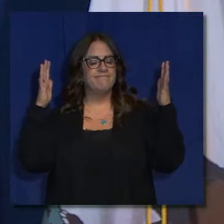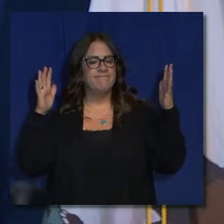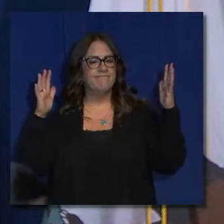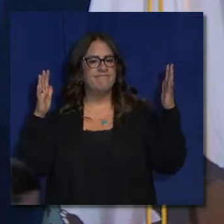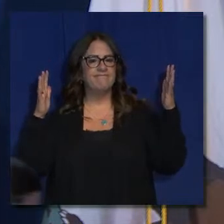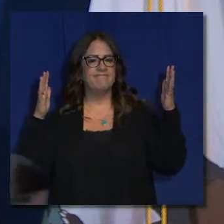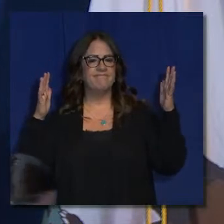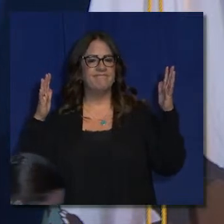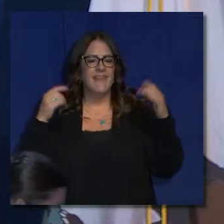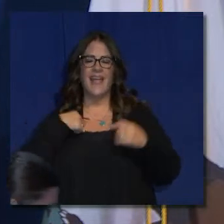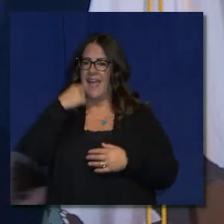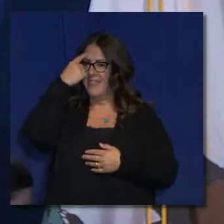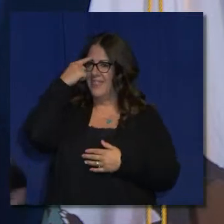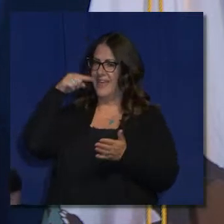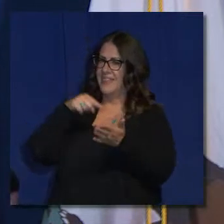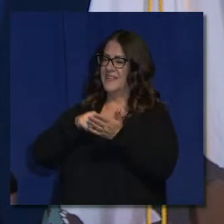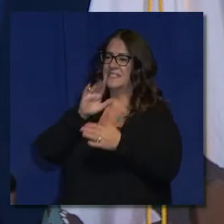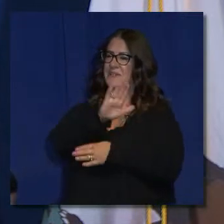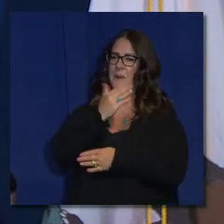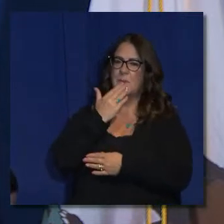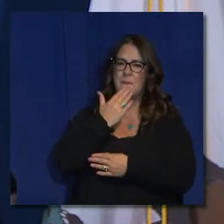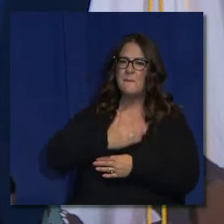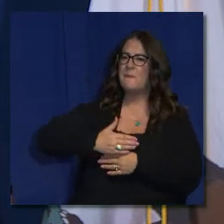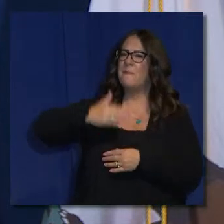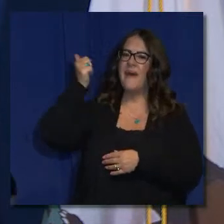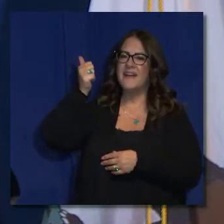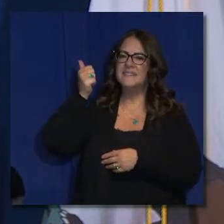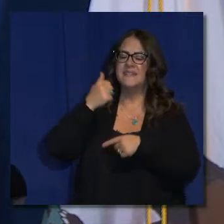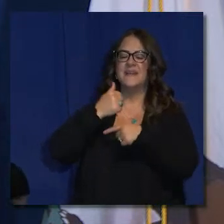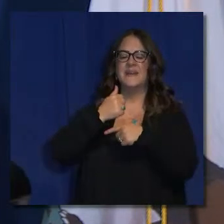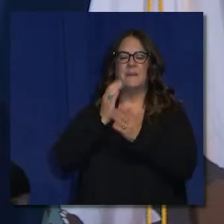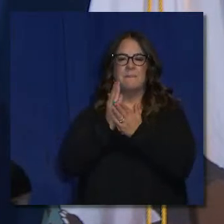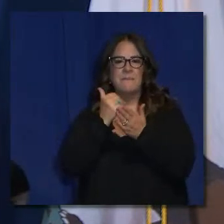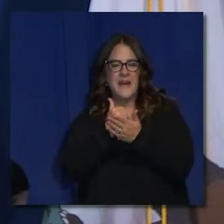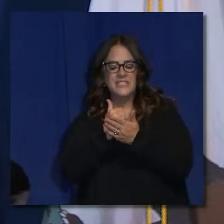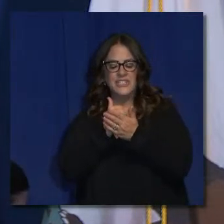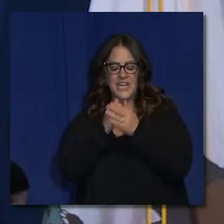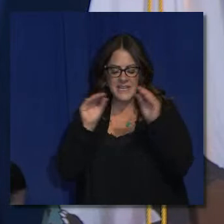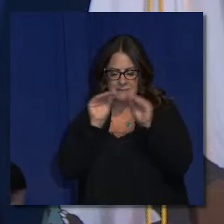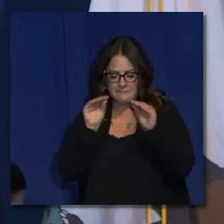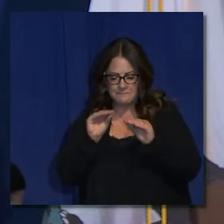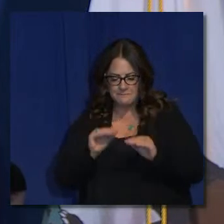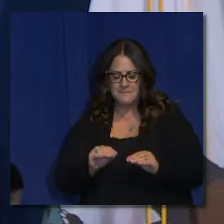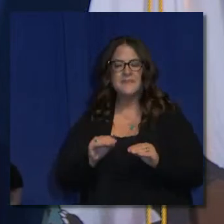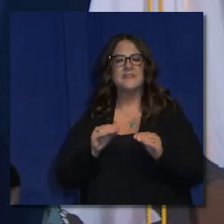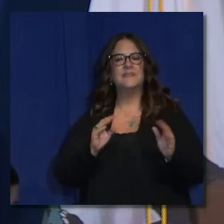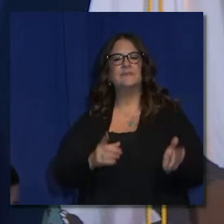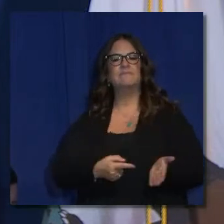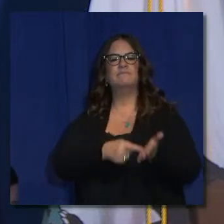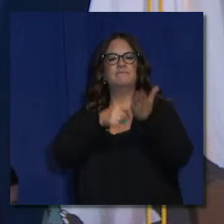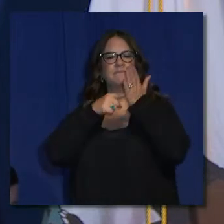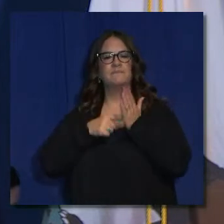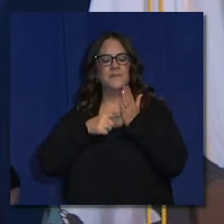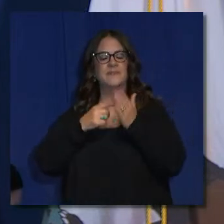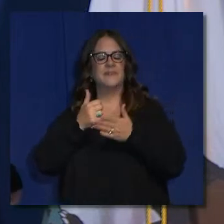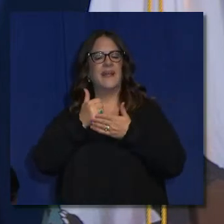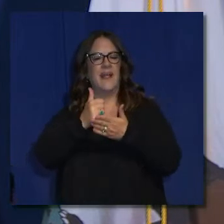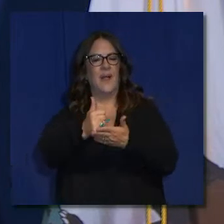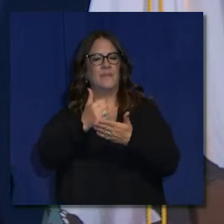I think it's her best budget that she has produced. So thank you, Keely, for all your hard